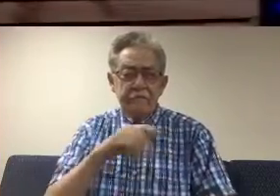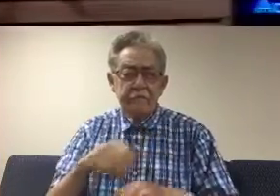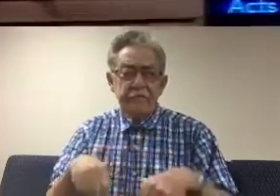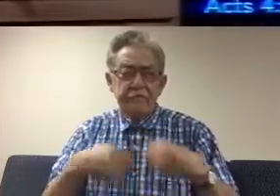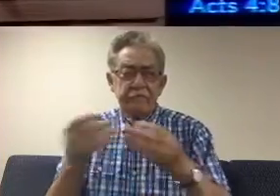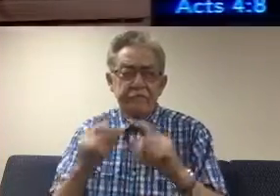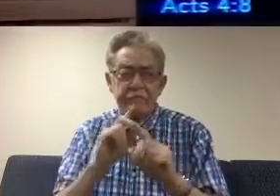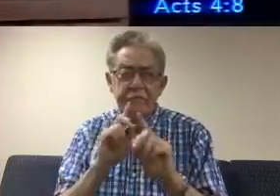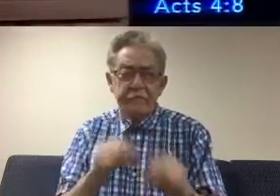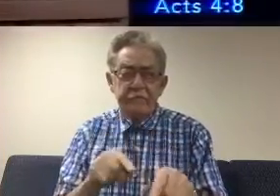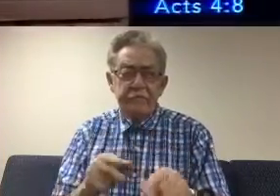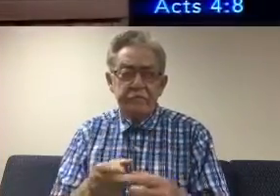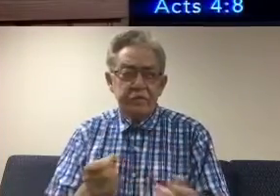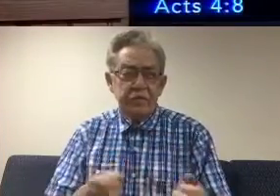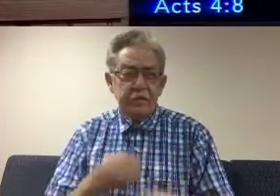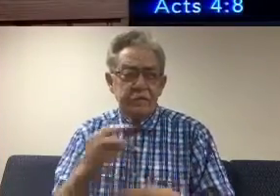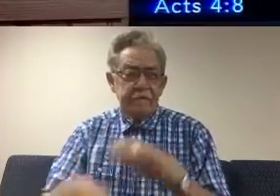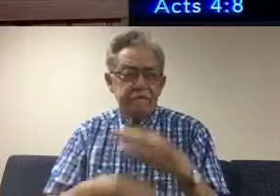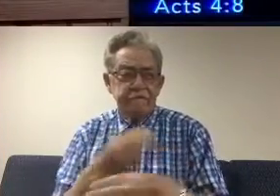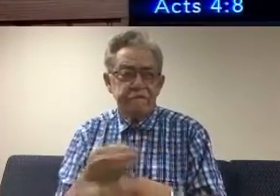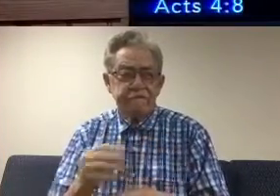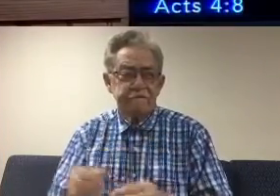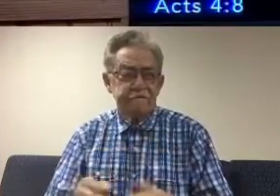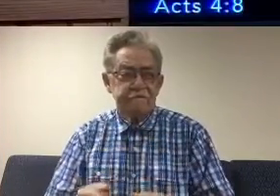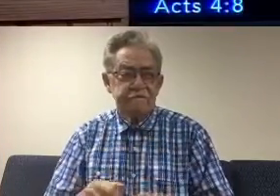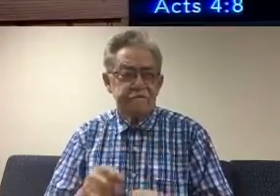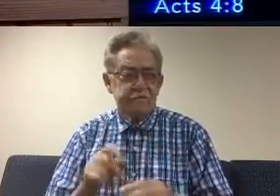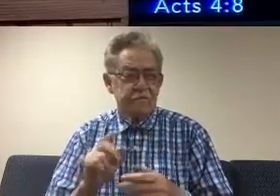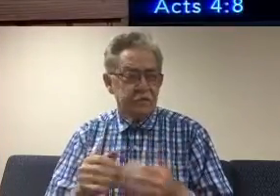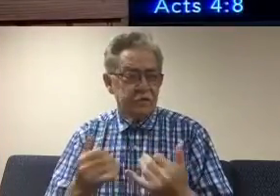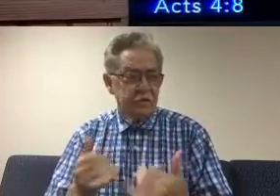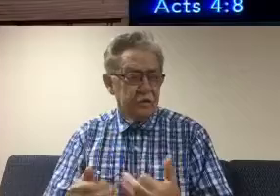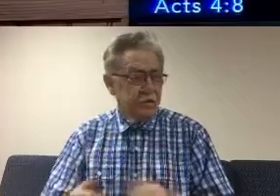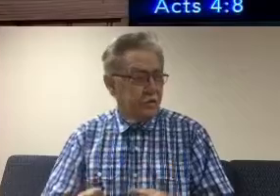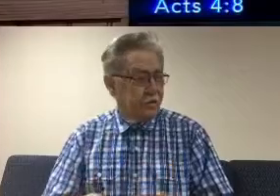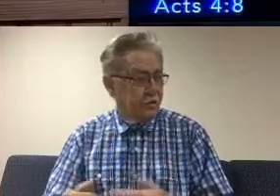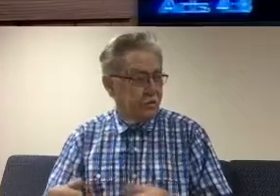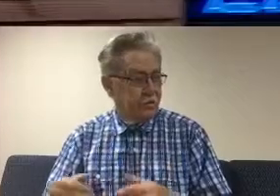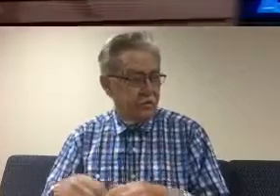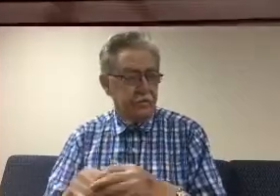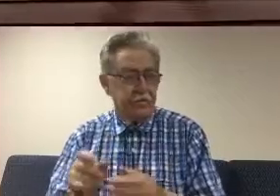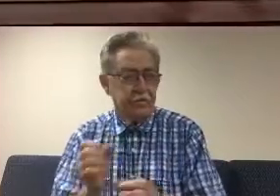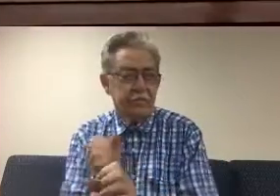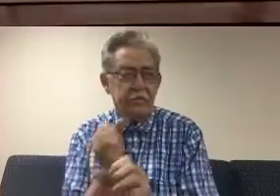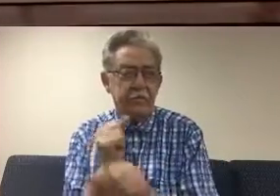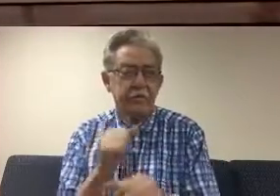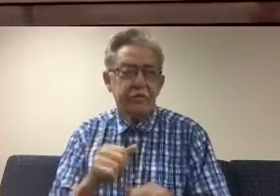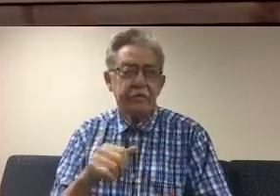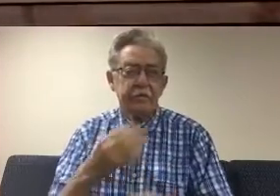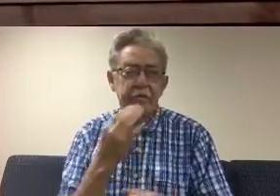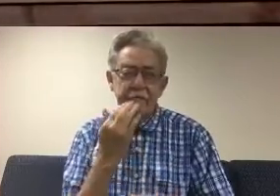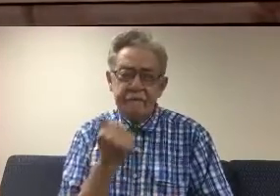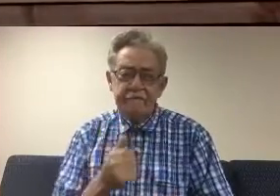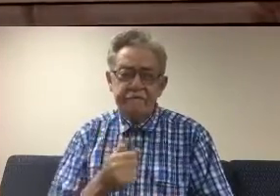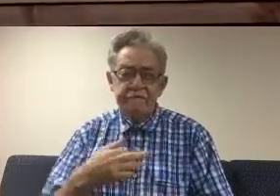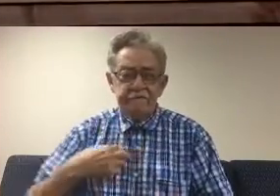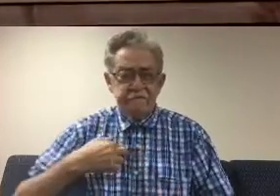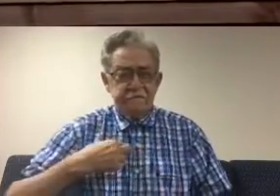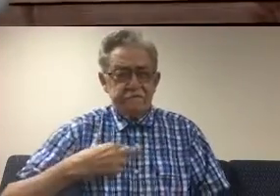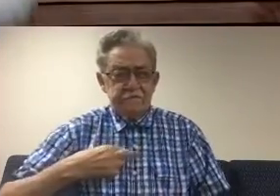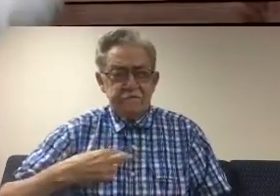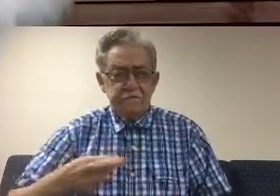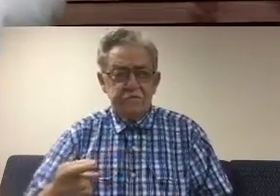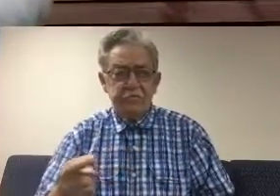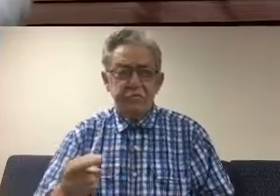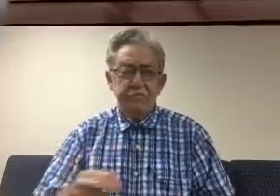from the world's standpoint. And so it had infiltrated the Jewish religion. And so they